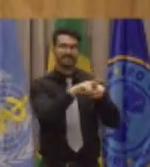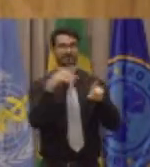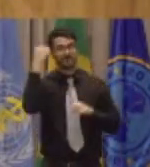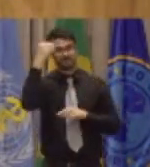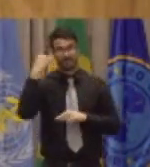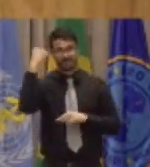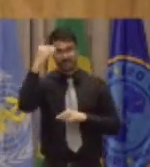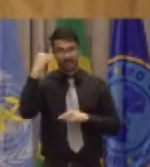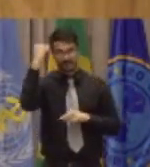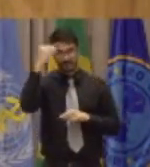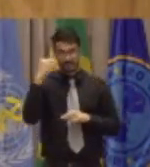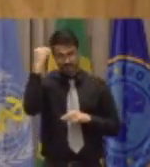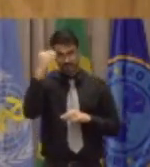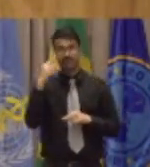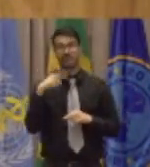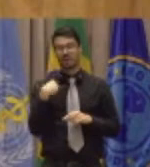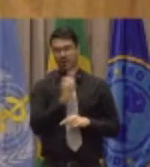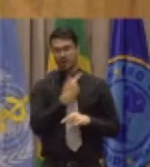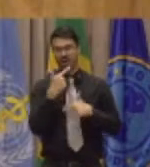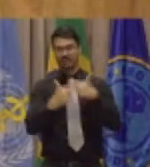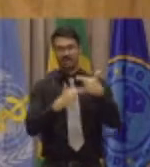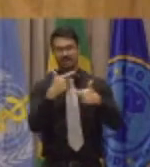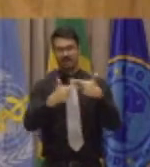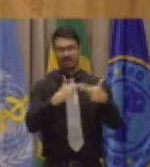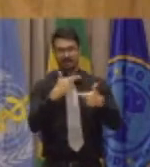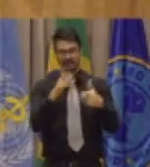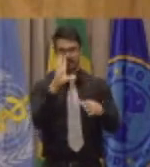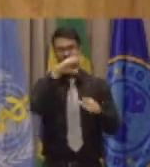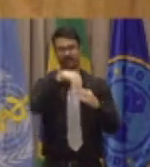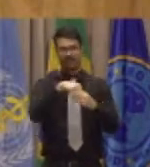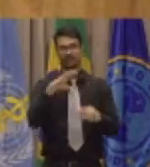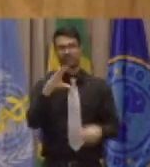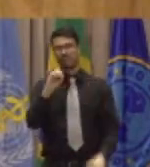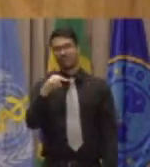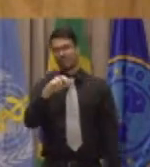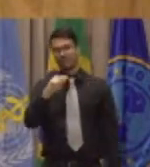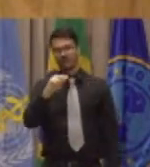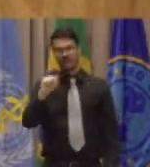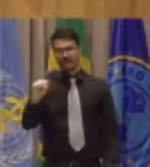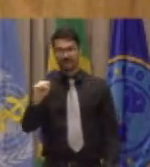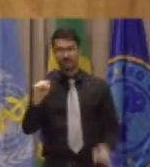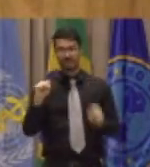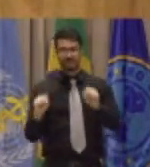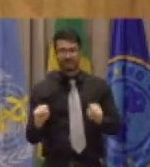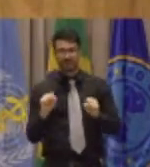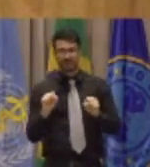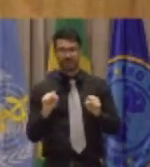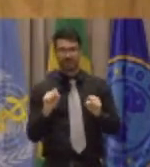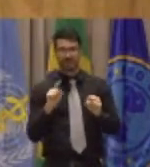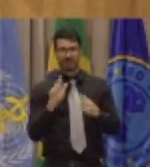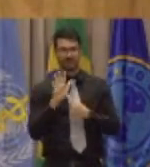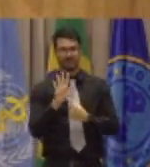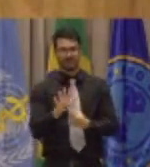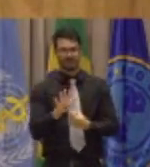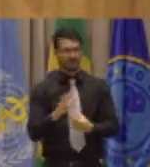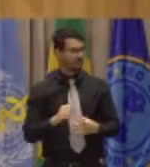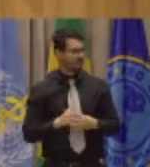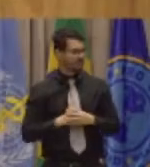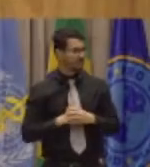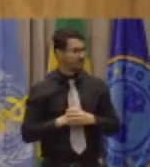presenting this experience that we are been working in CONAS. Can you put my presentation in the screen,